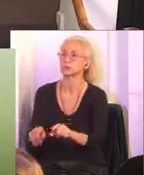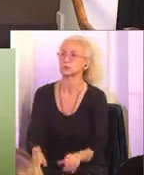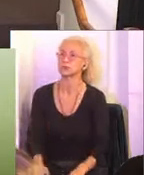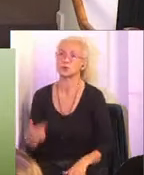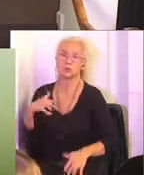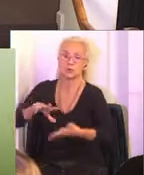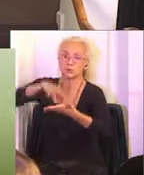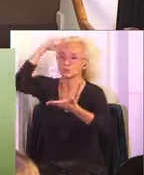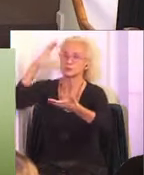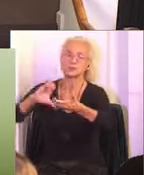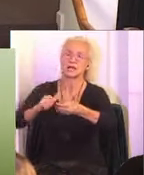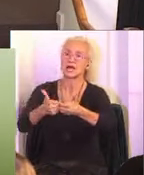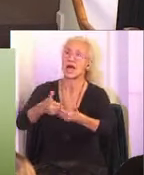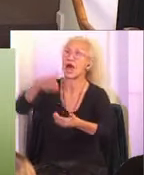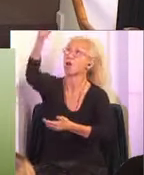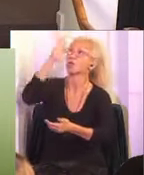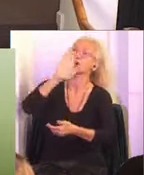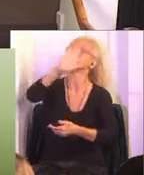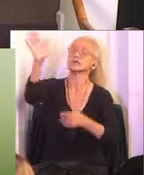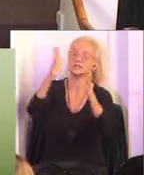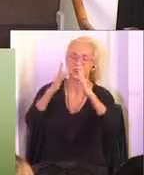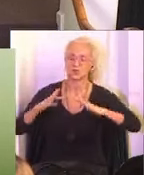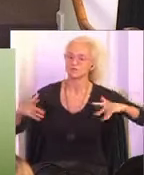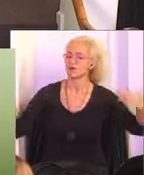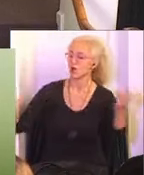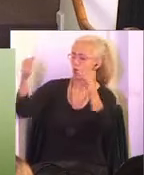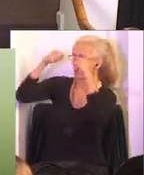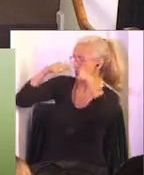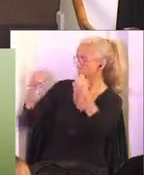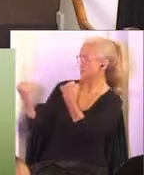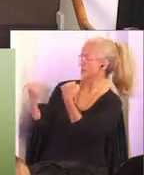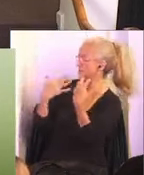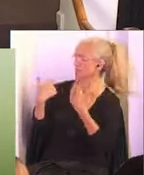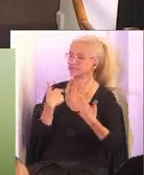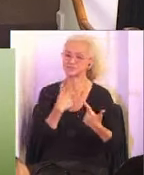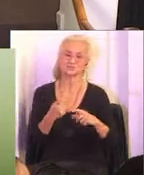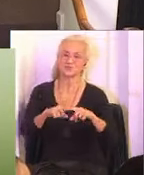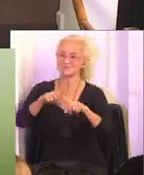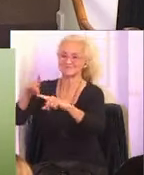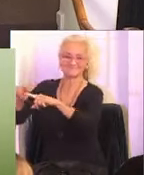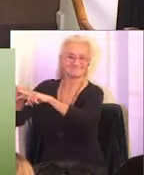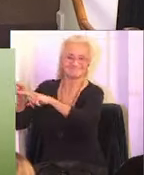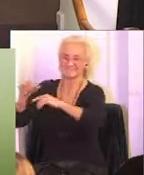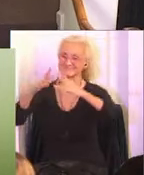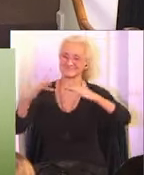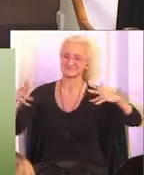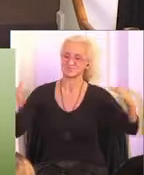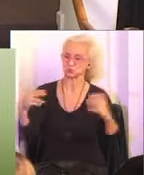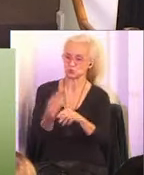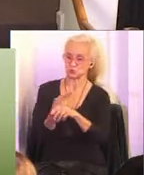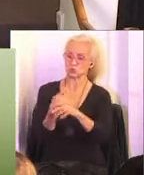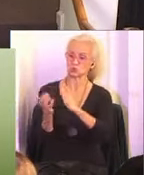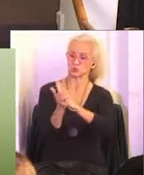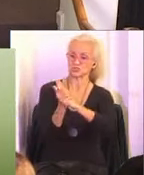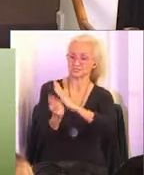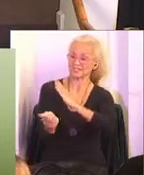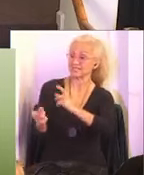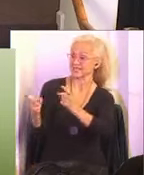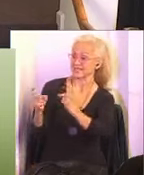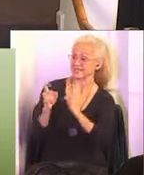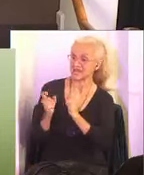We learn how God's diversity blesses us with gifts of varied forms, so we may use these gifts to nourish hearts